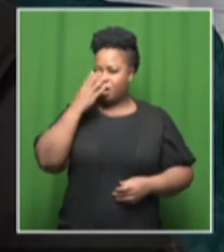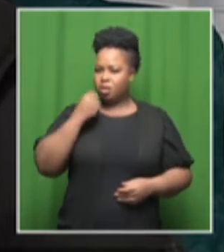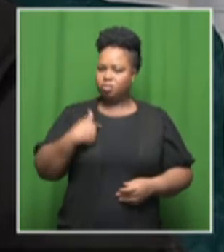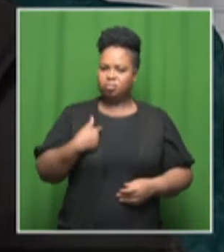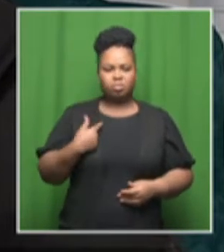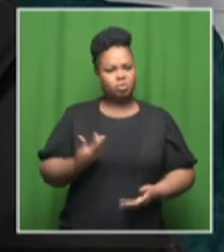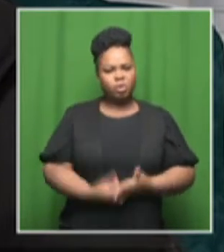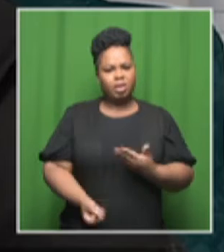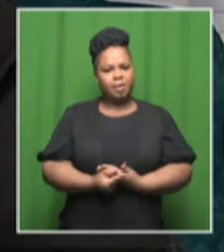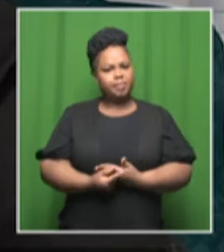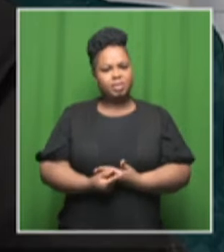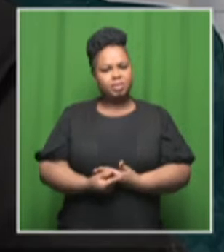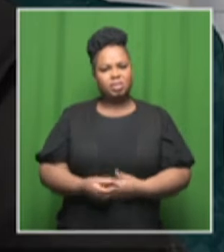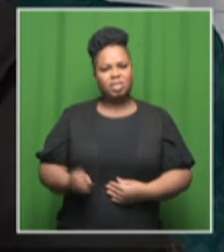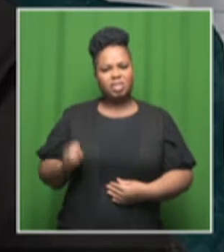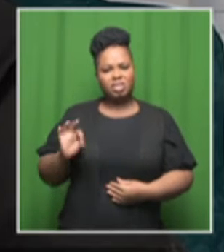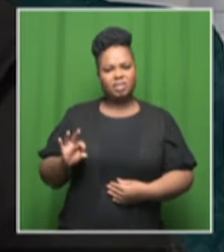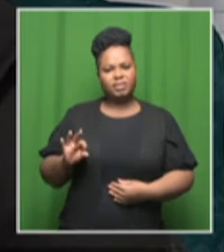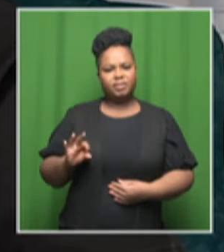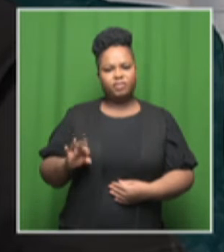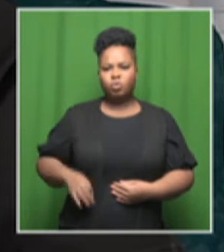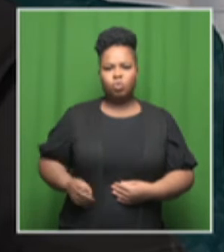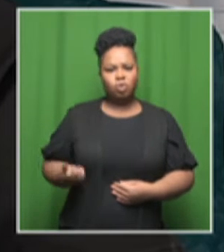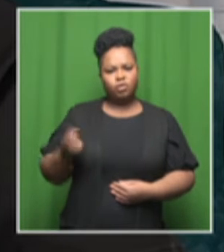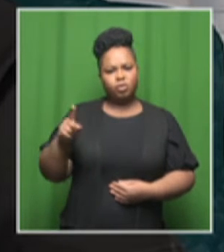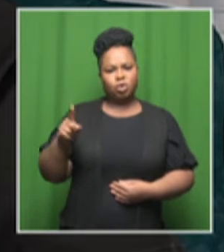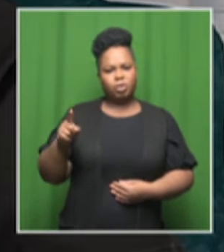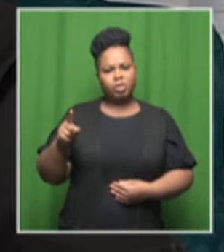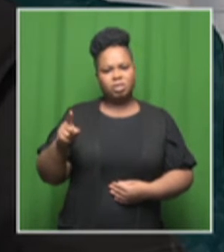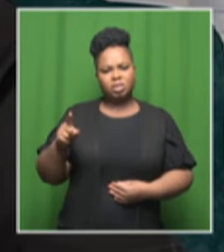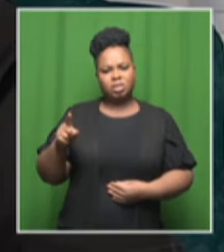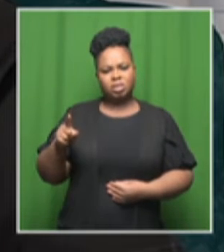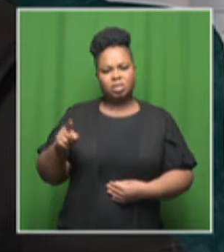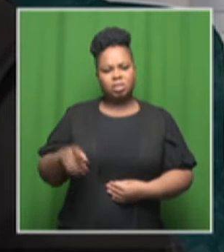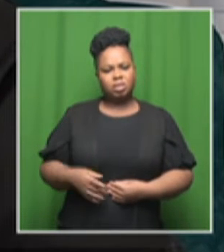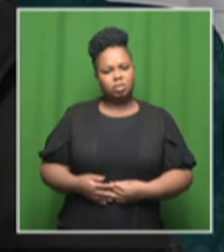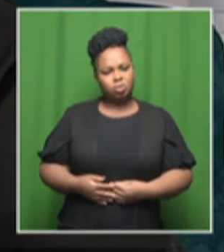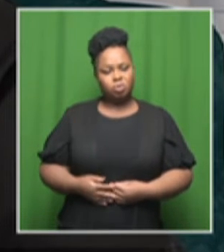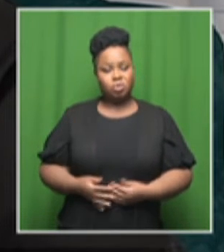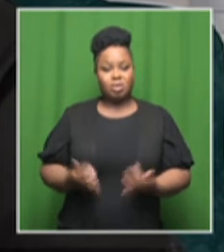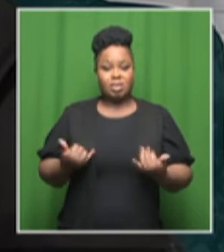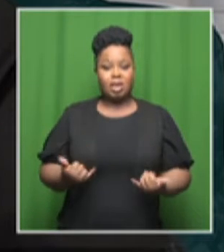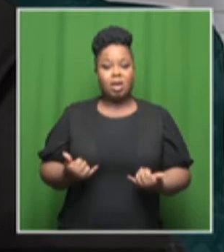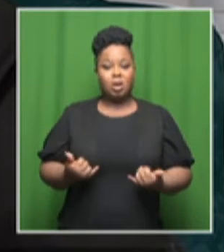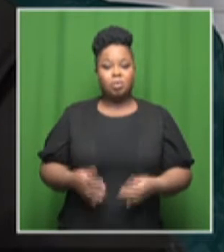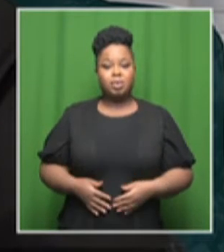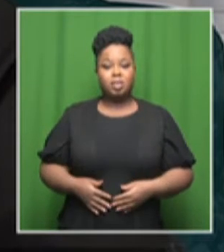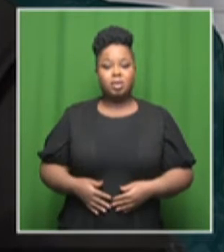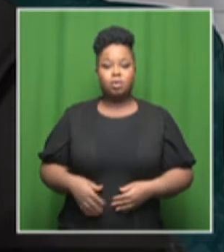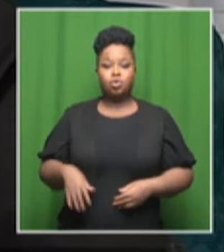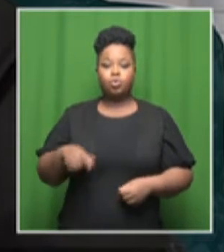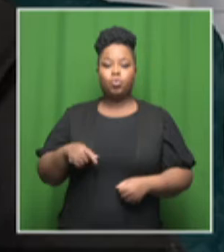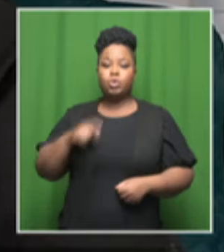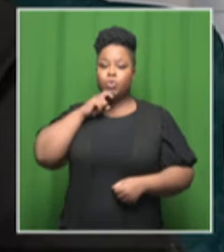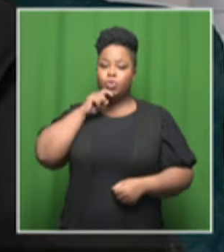what happens to the egg if you thaw it. Mm. So with modern freezing